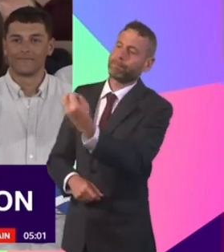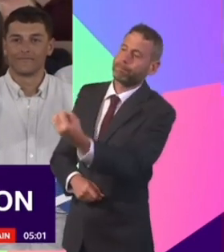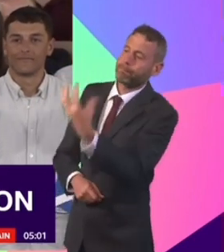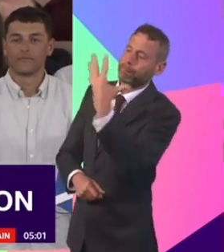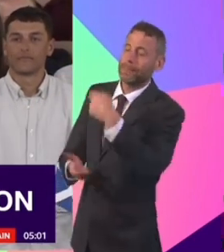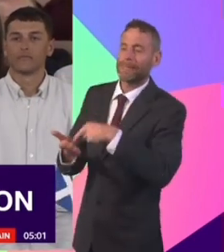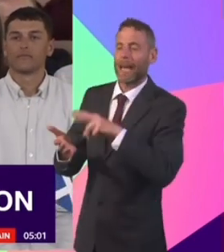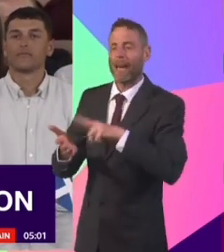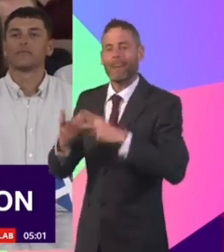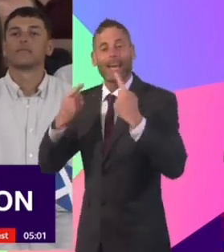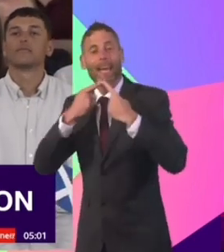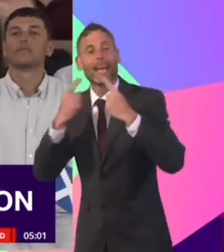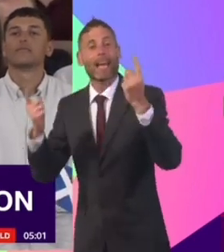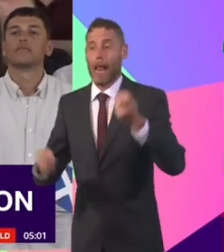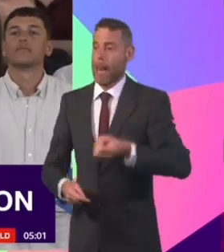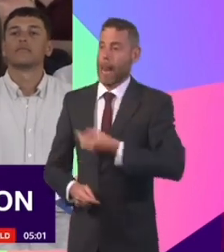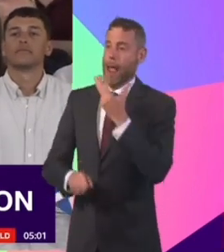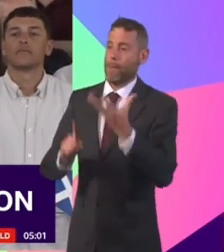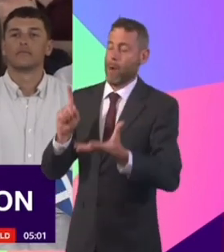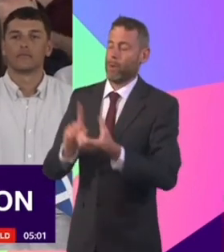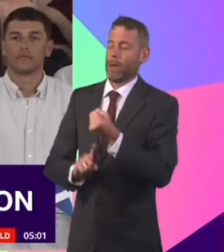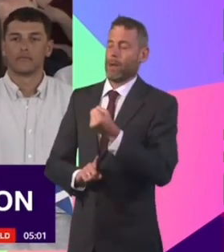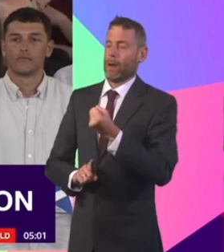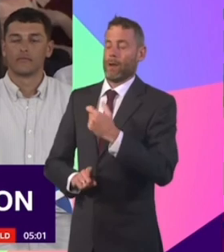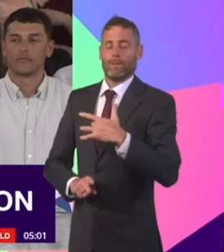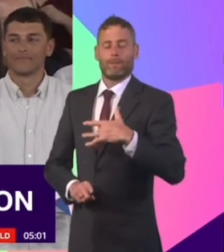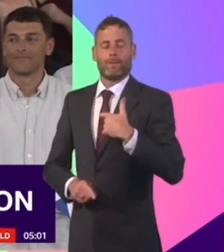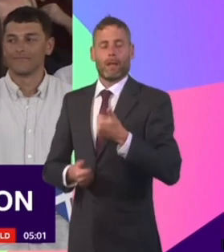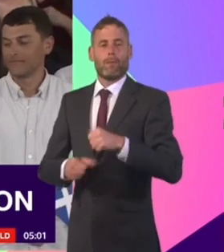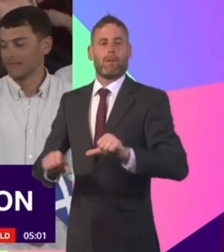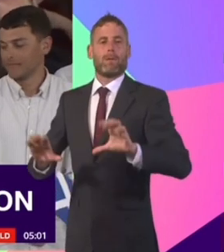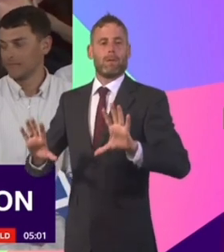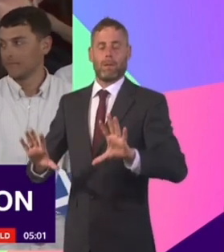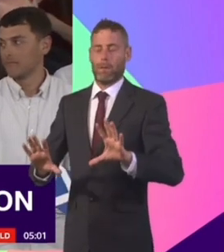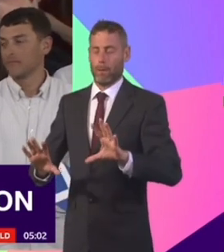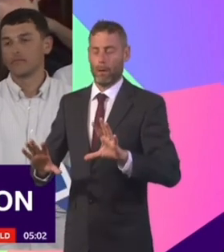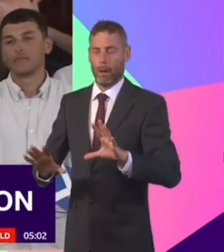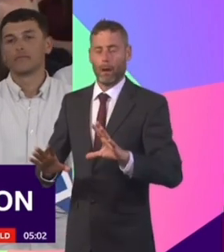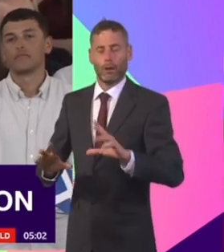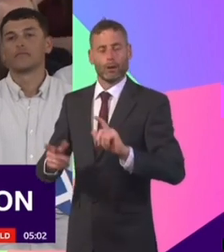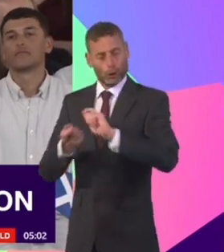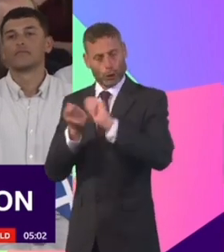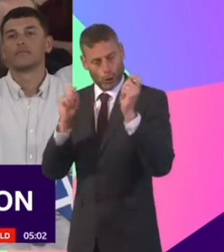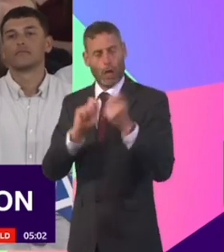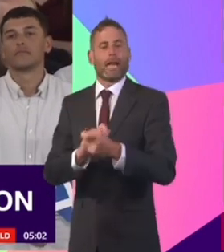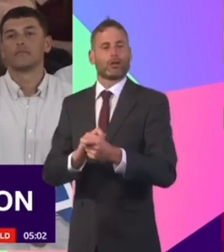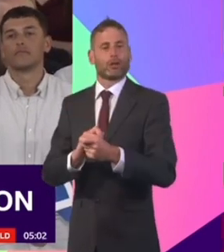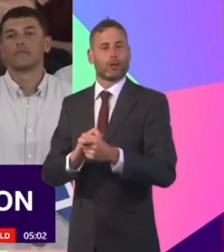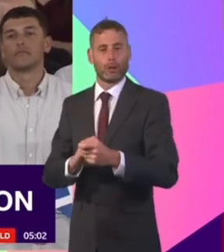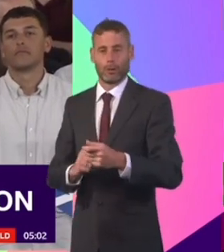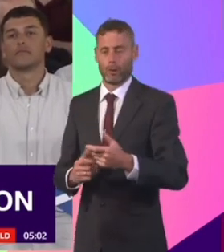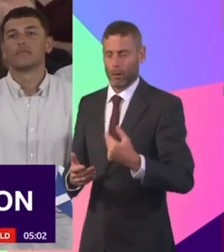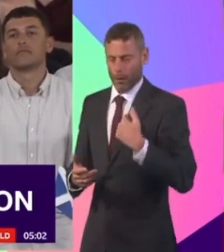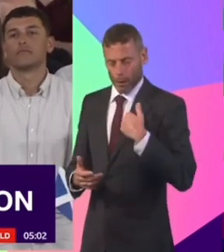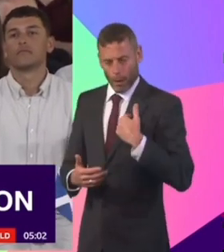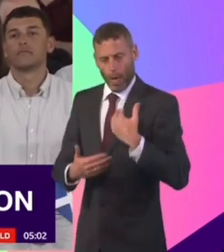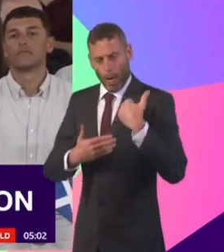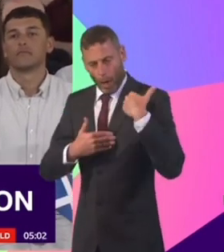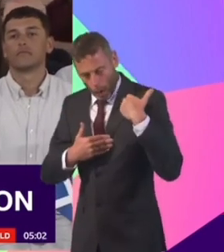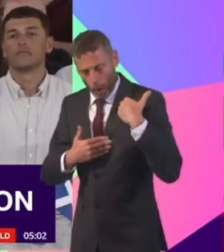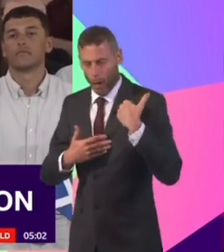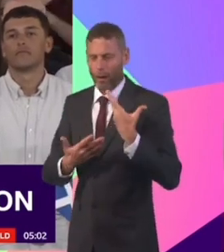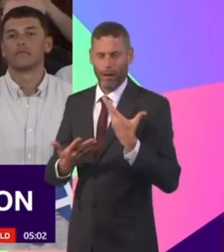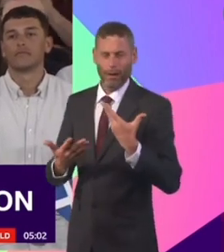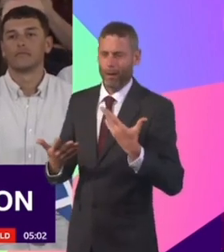has been lifted, a burden finally removed from the shoulders of this great nation. And